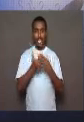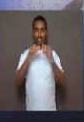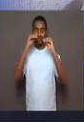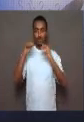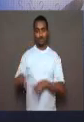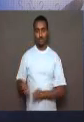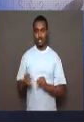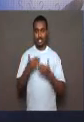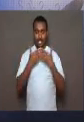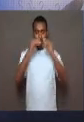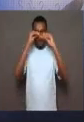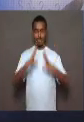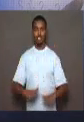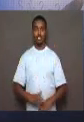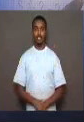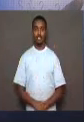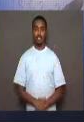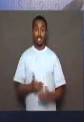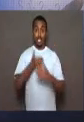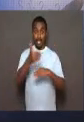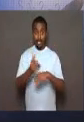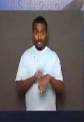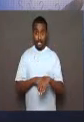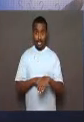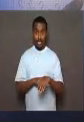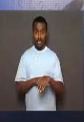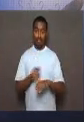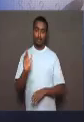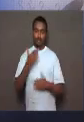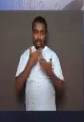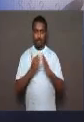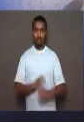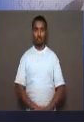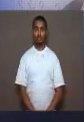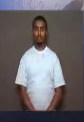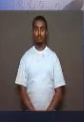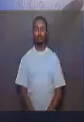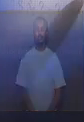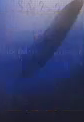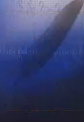Thank you, students. Thank you, teacher. Until next time, goodbye.